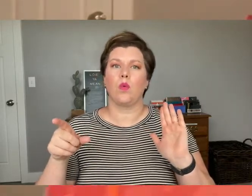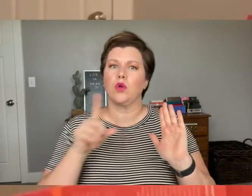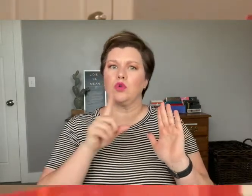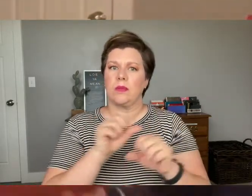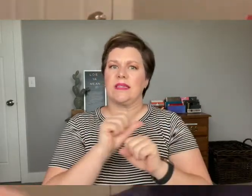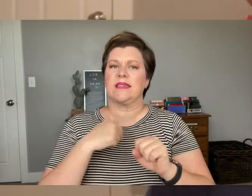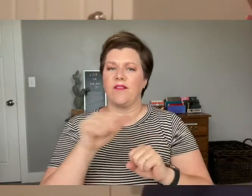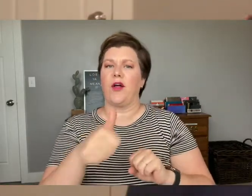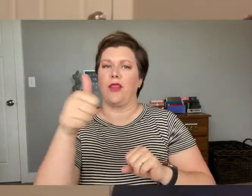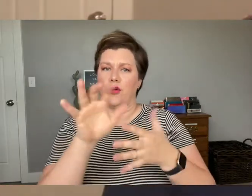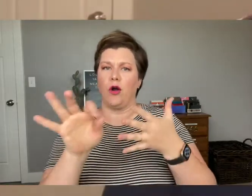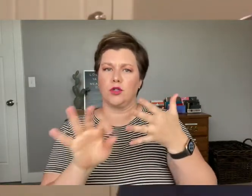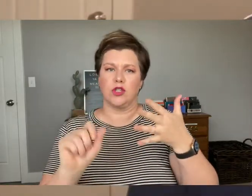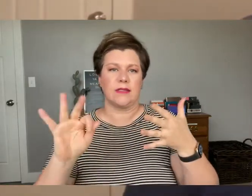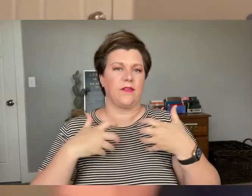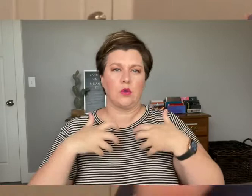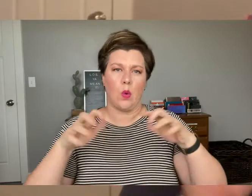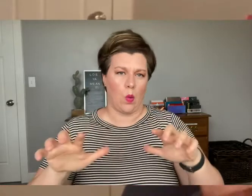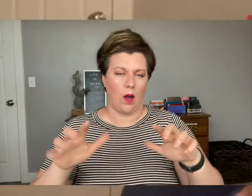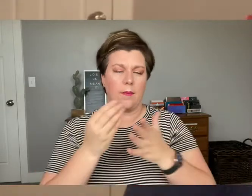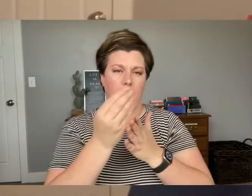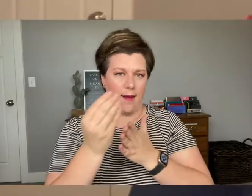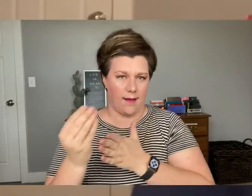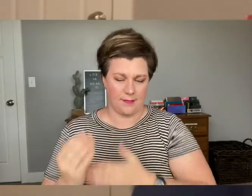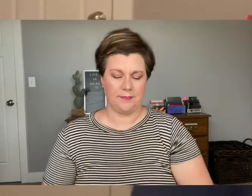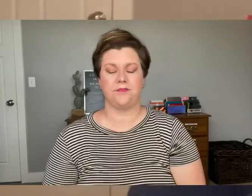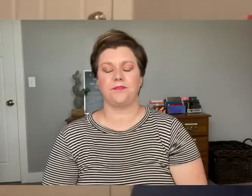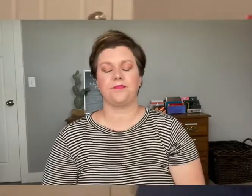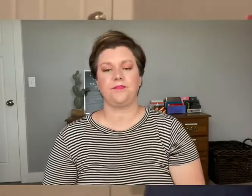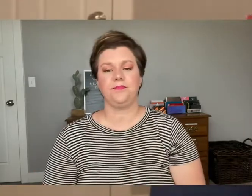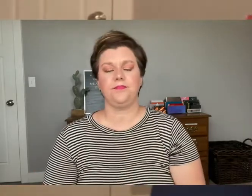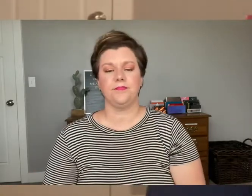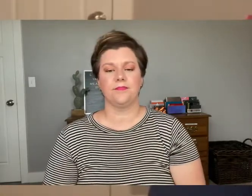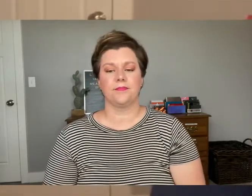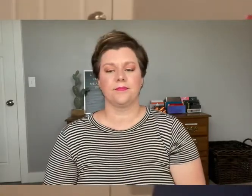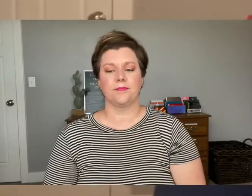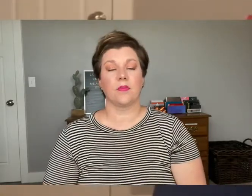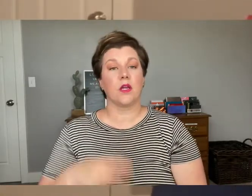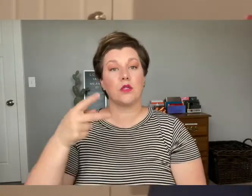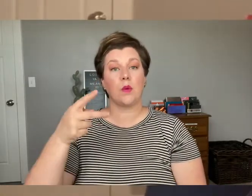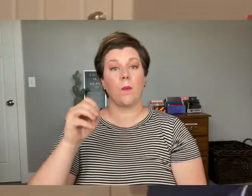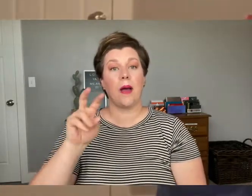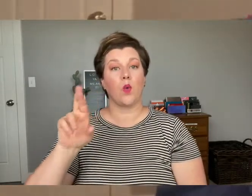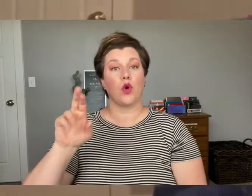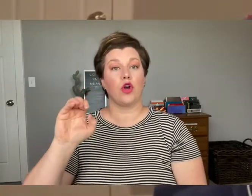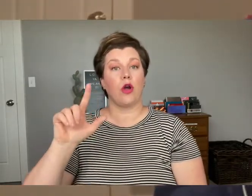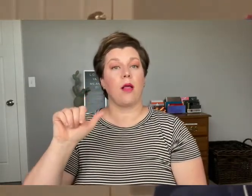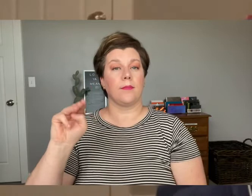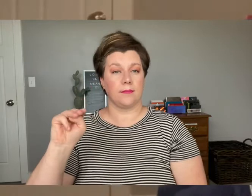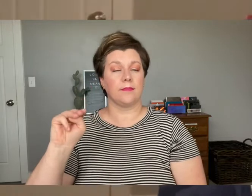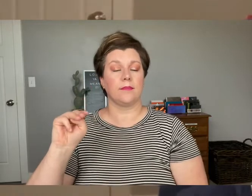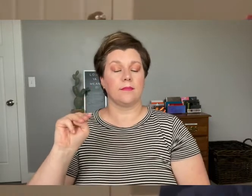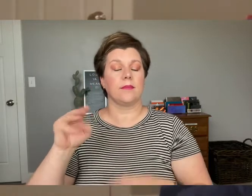more expensive, and there are definitely options if you don't want to spend that much. So I am going to go in with the